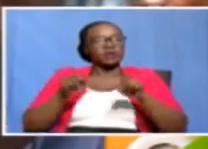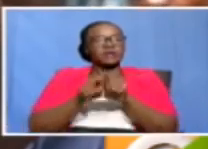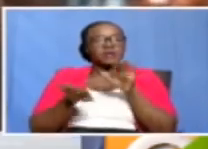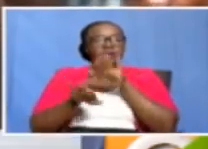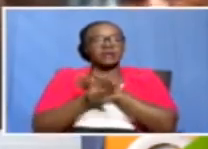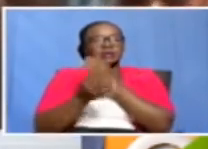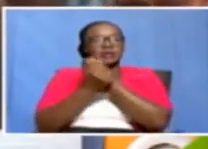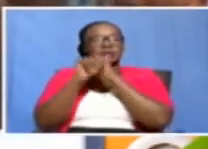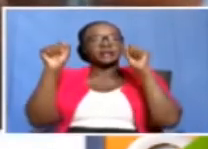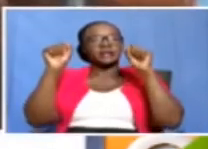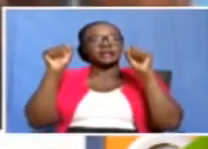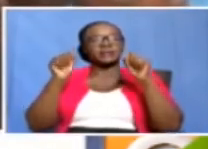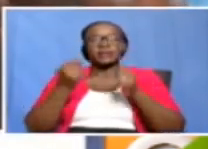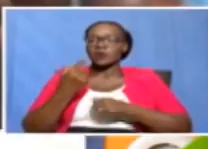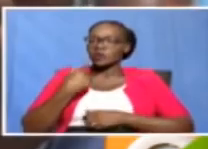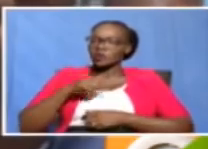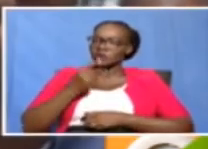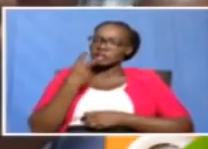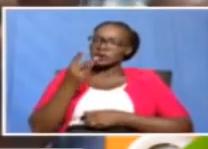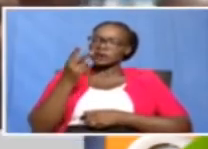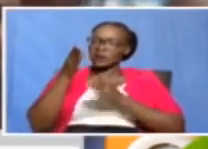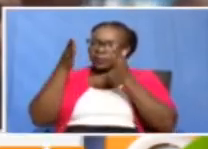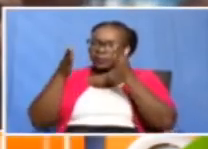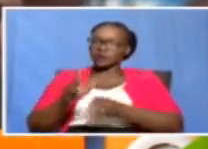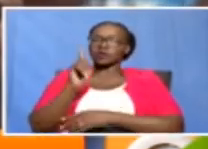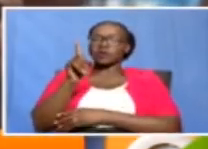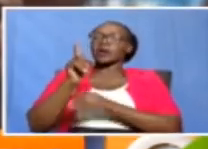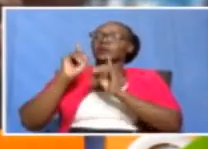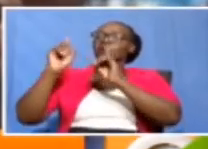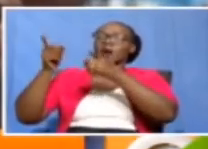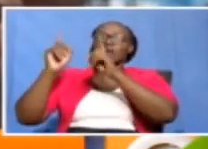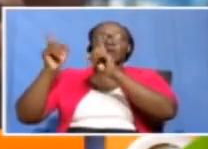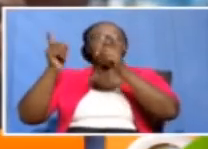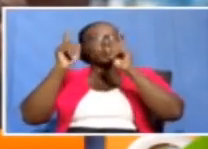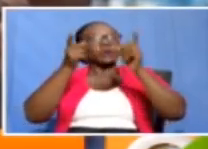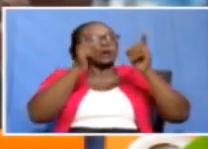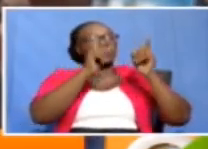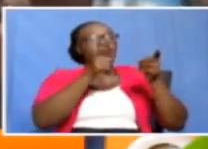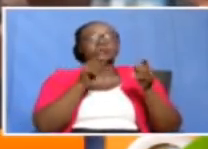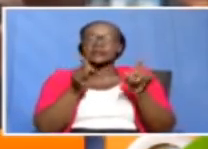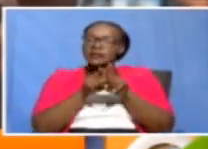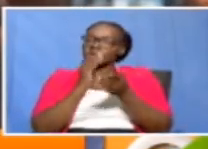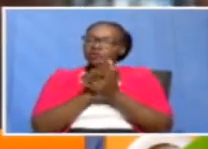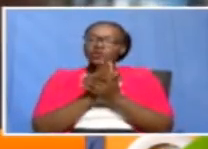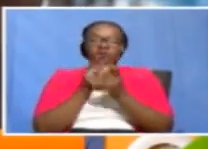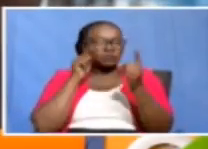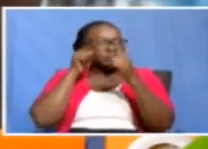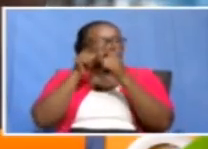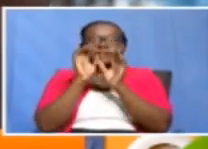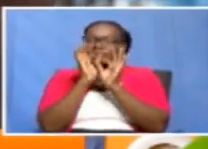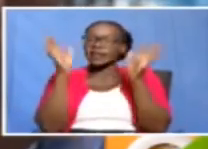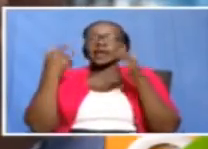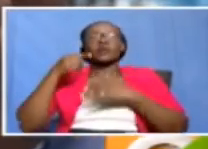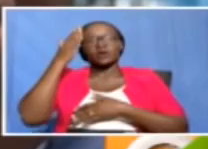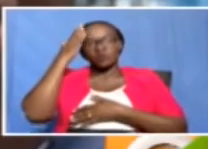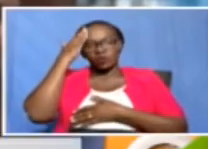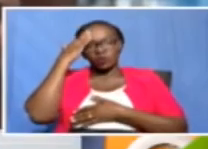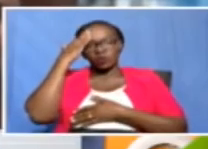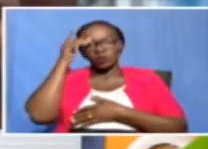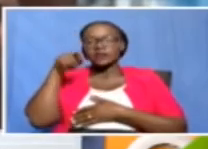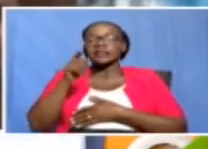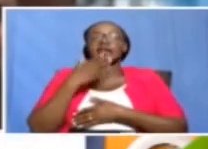Alafu tunaona mtu mmoja ambaye anaamua kutangatanga tu, and he has clear intentions. Nia yake tunajua, you know, he